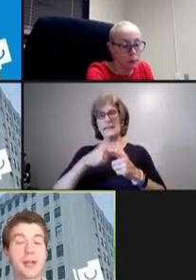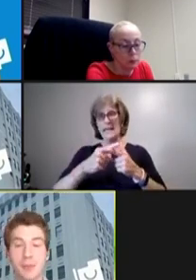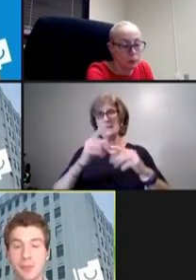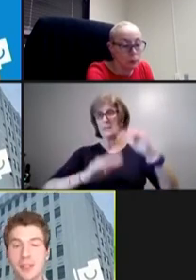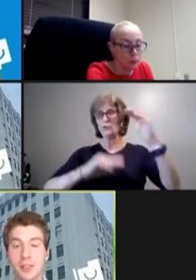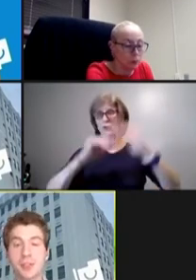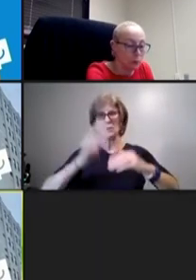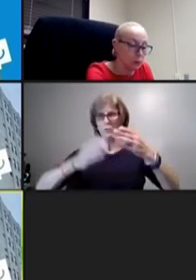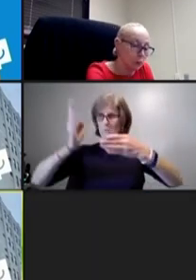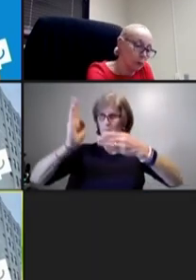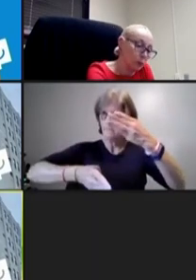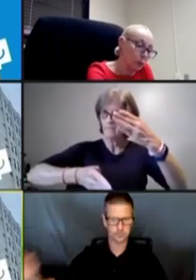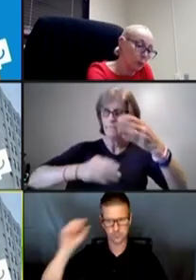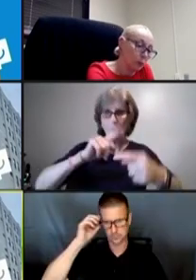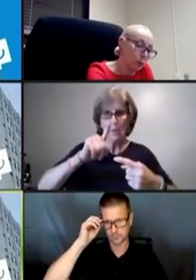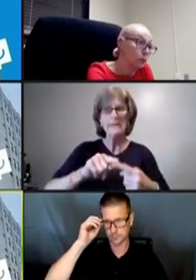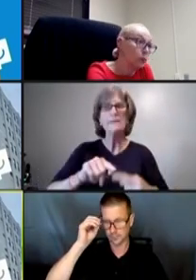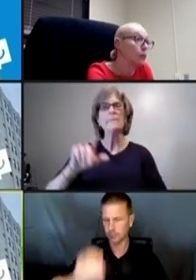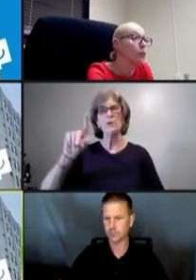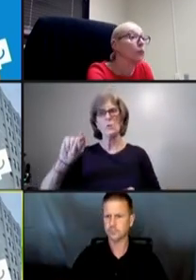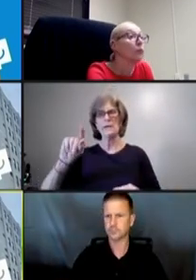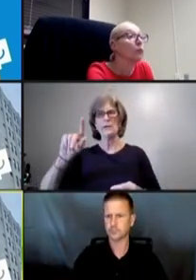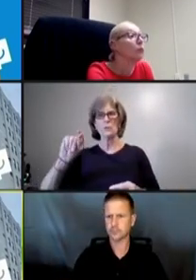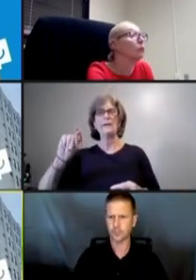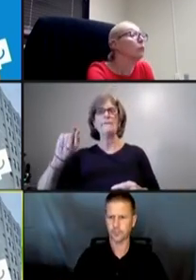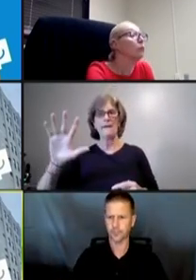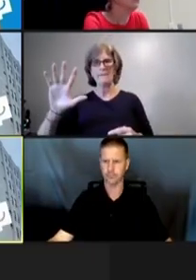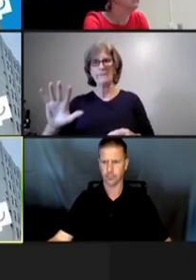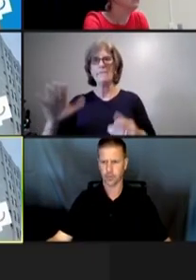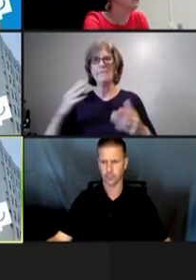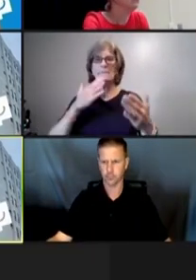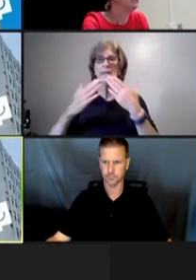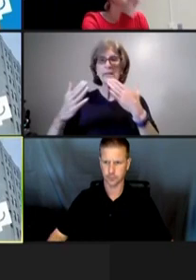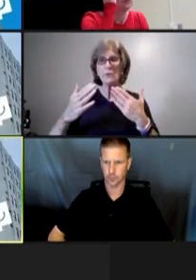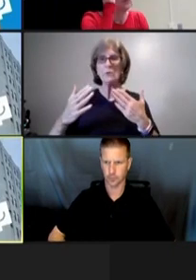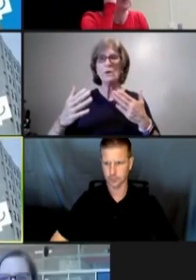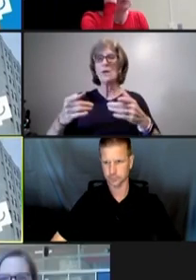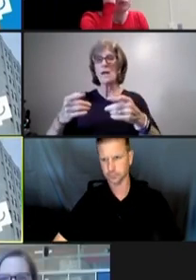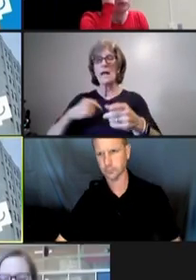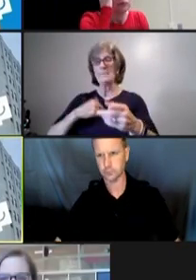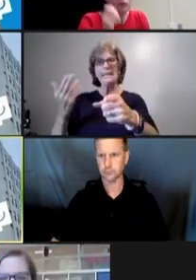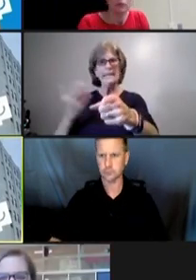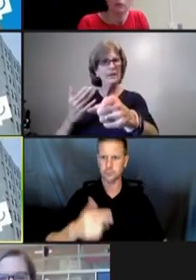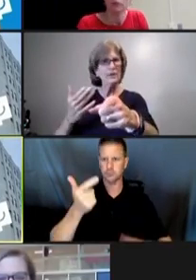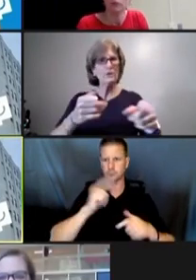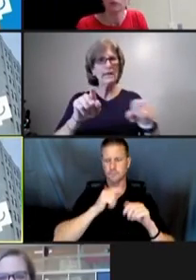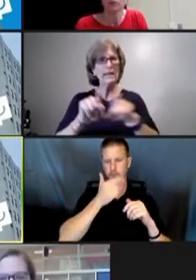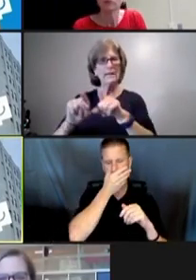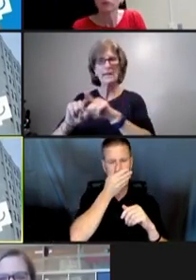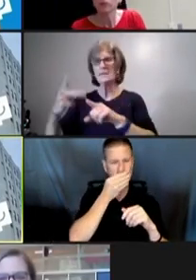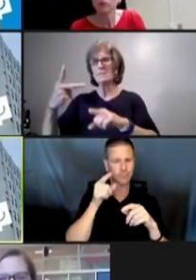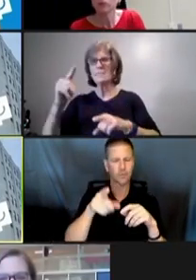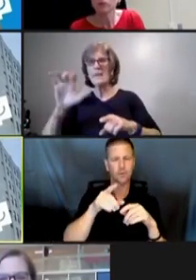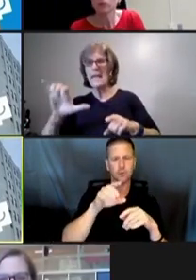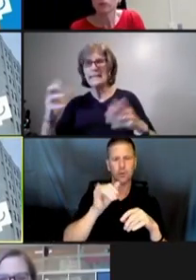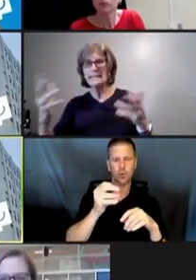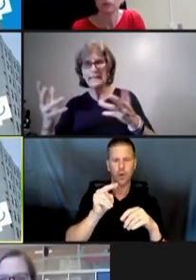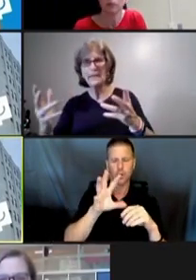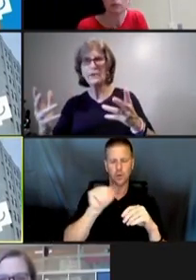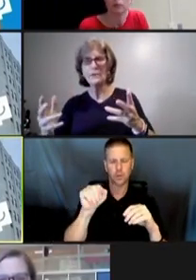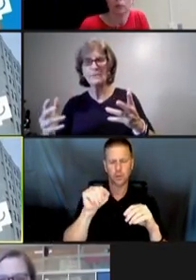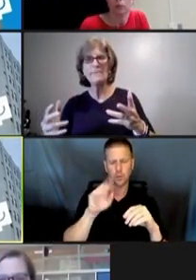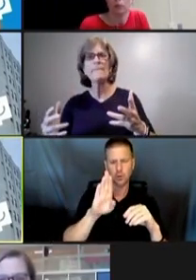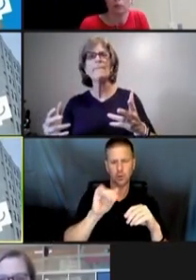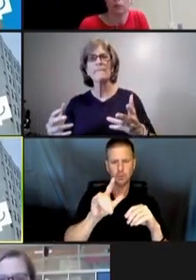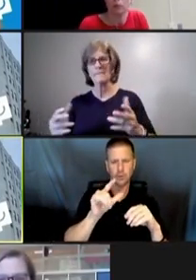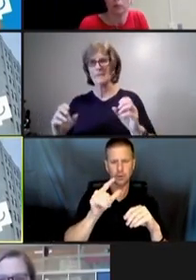And that is my presentation. Thank you all so much for your time. I have myself, as well as I believe Addy Cullen, John Gignocchi, and Bill